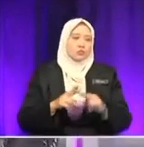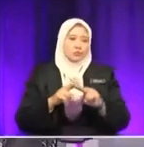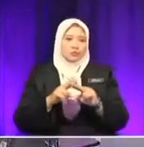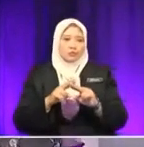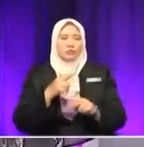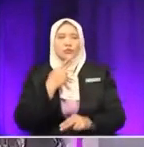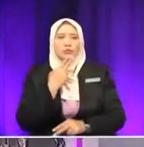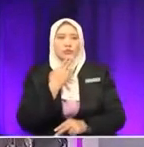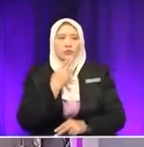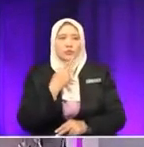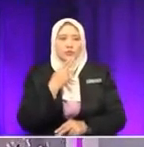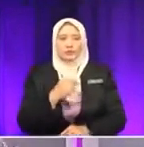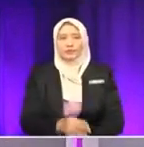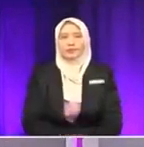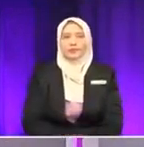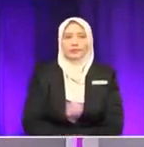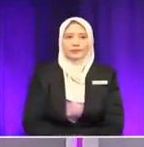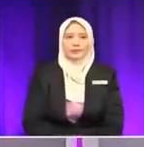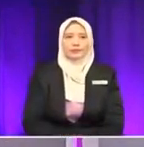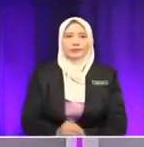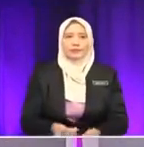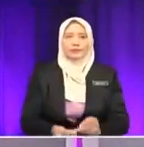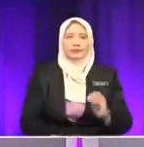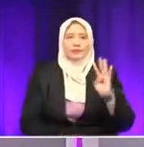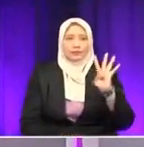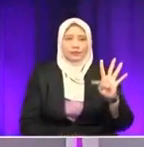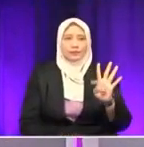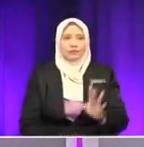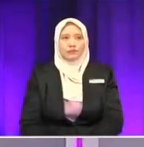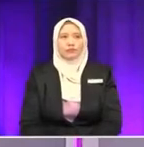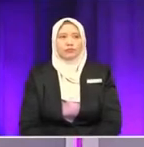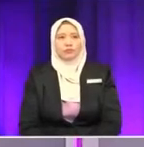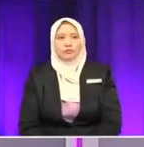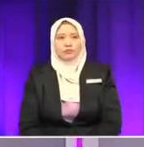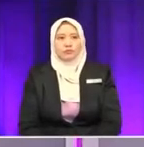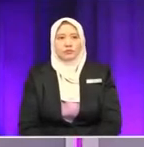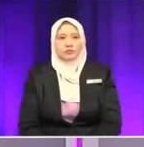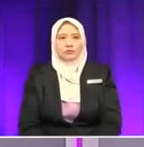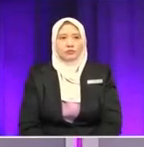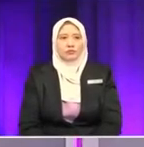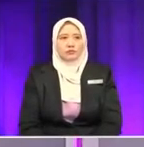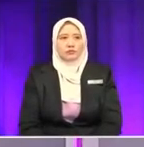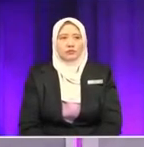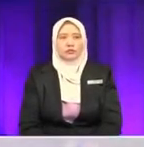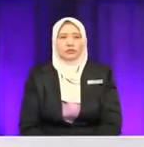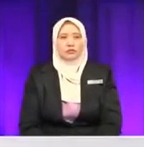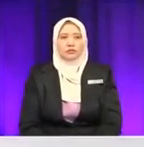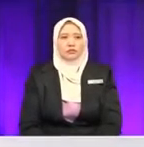Mm-hmm. Now, how about the fourth sentence? Anyone? Anyone in the house? Fourth sentence, and it needs Madam? To begin.